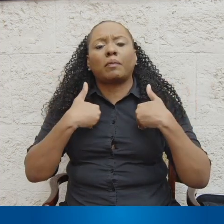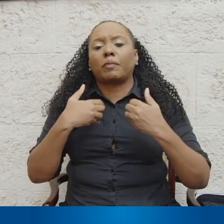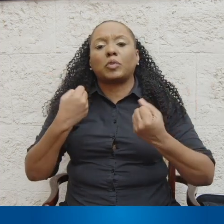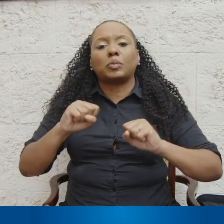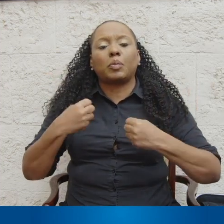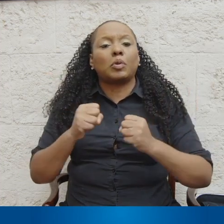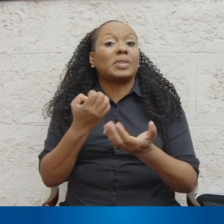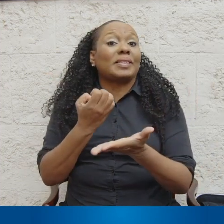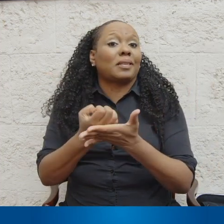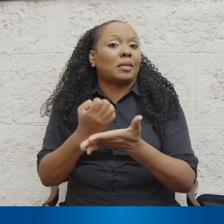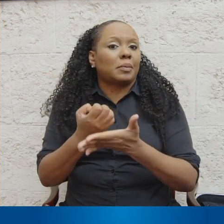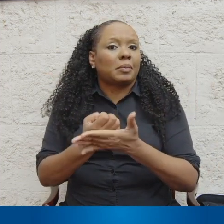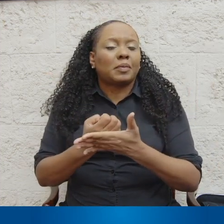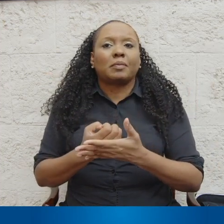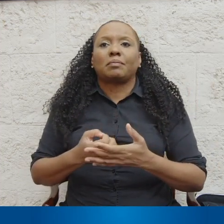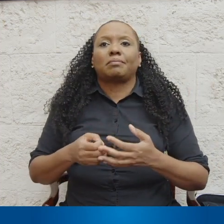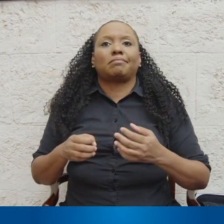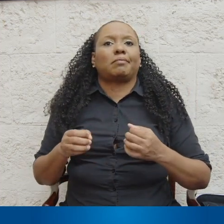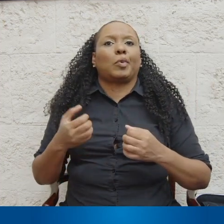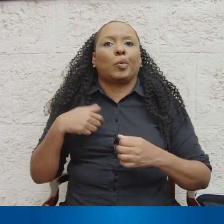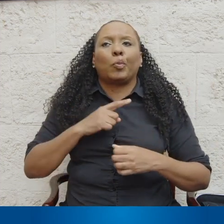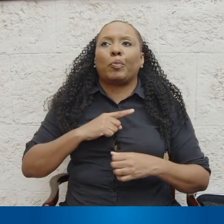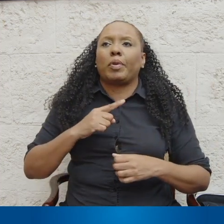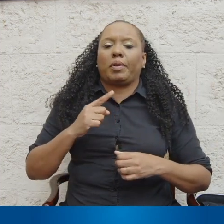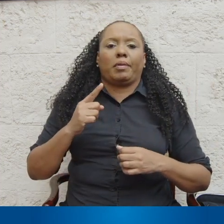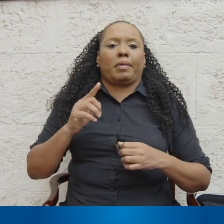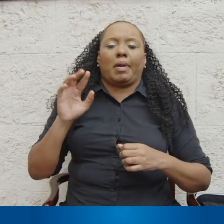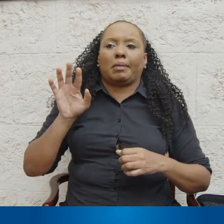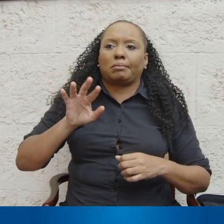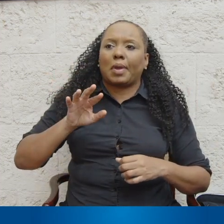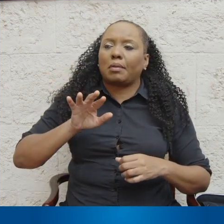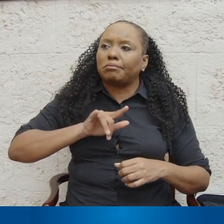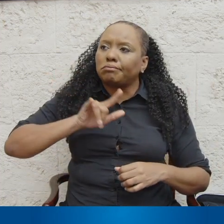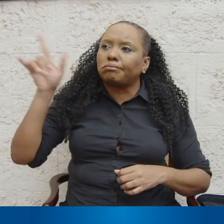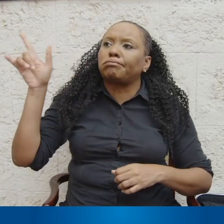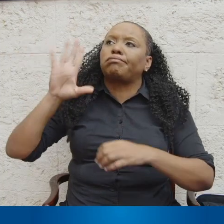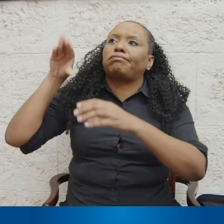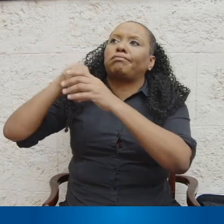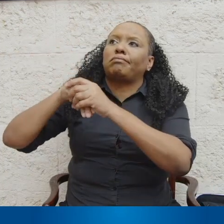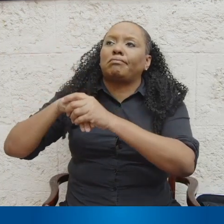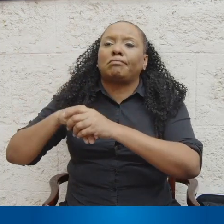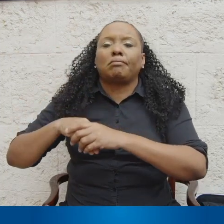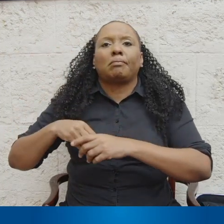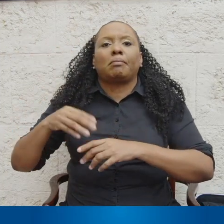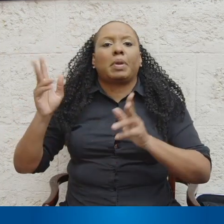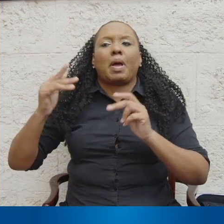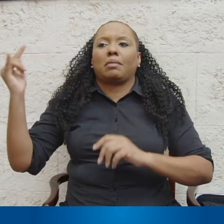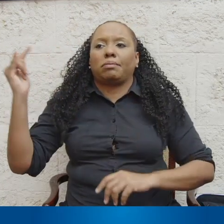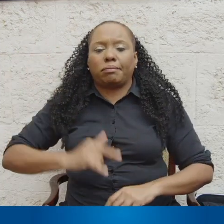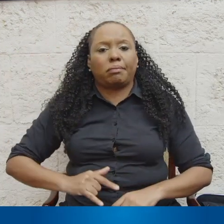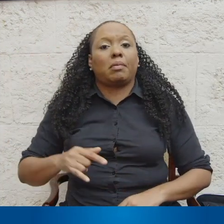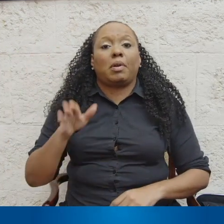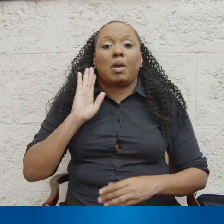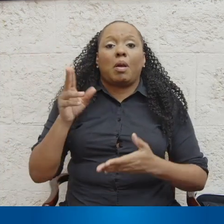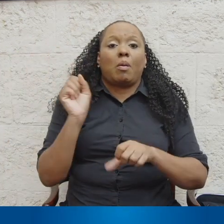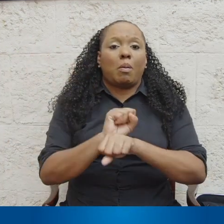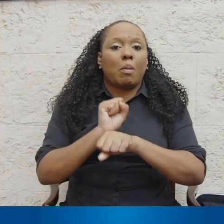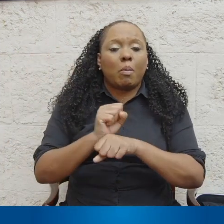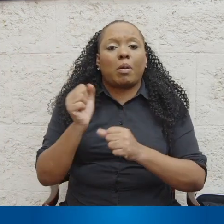of sustainable high-performance systems, and we will work in concert with the University of the West Indies. We will work in concert